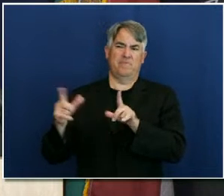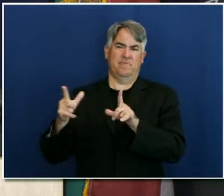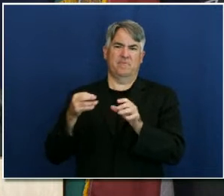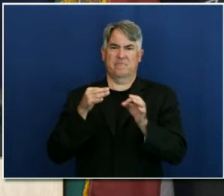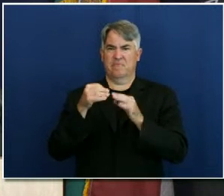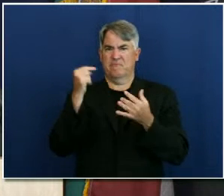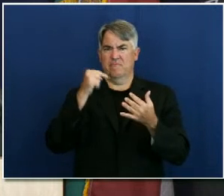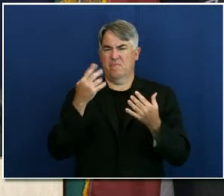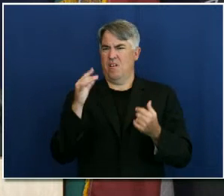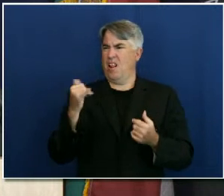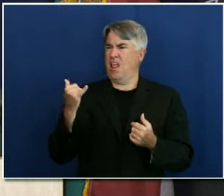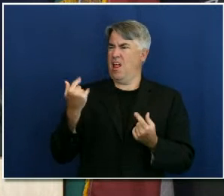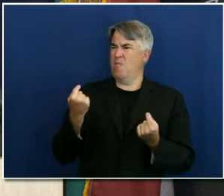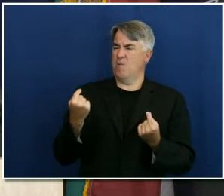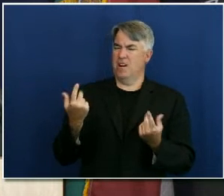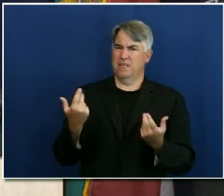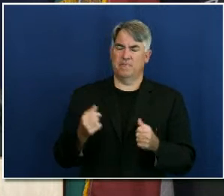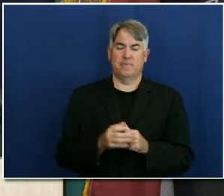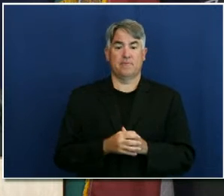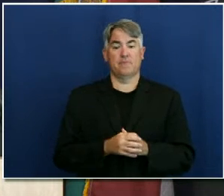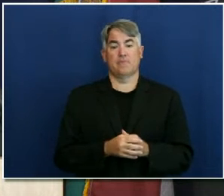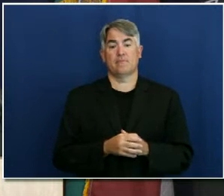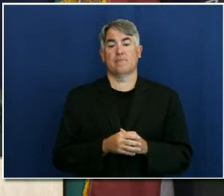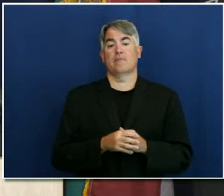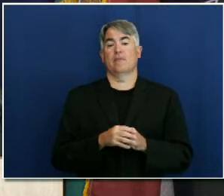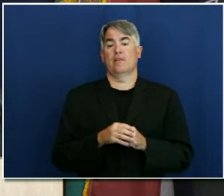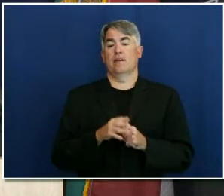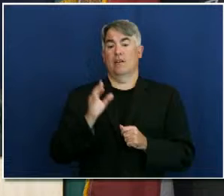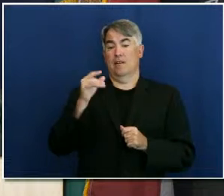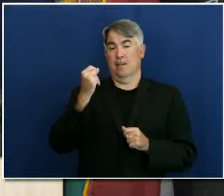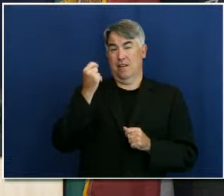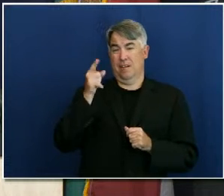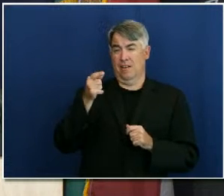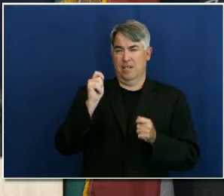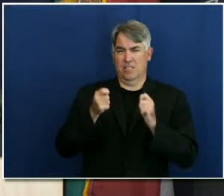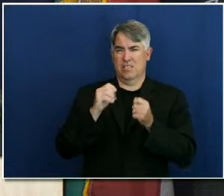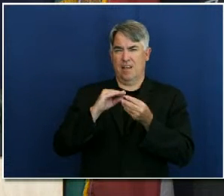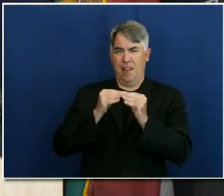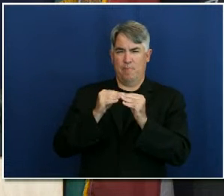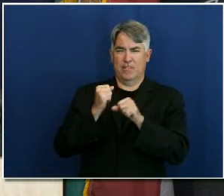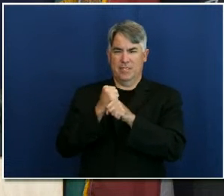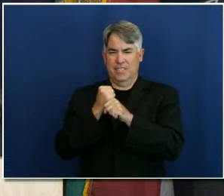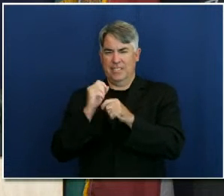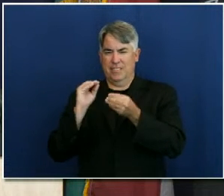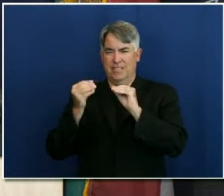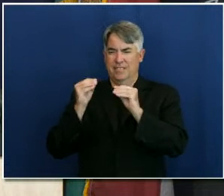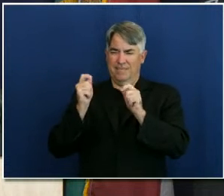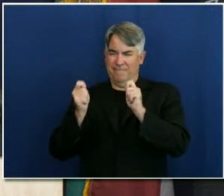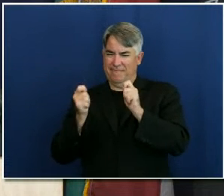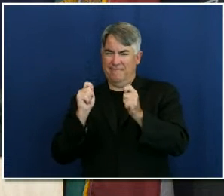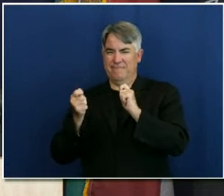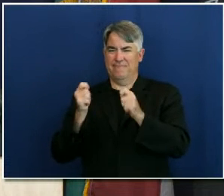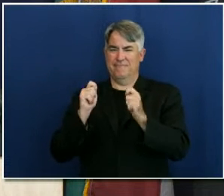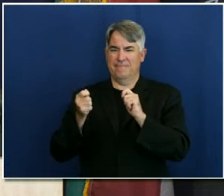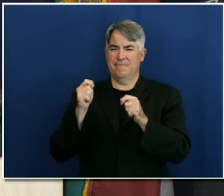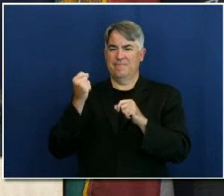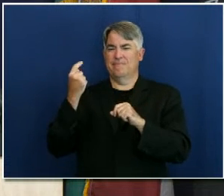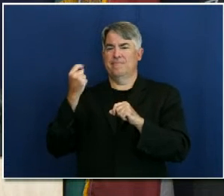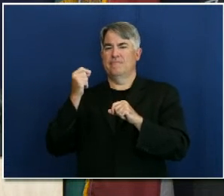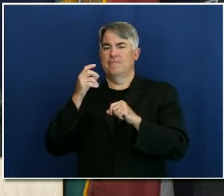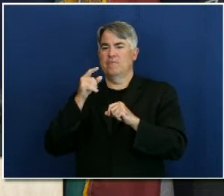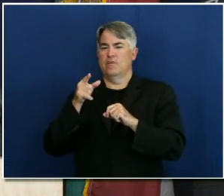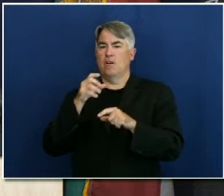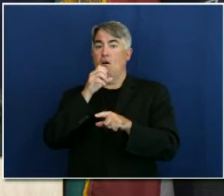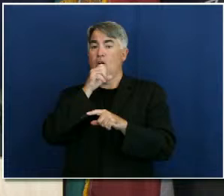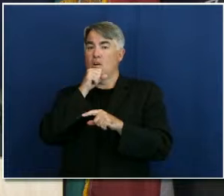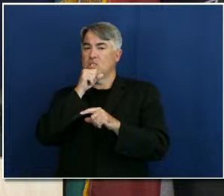rate was again in orange, but the adjusted case rate, because of the testing factor, had us in yellow, and so we will monitor that and let you know